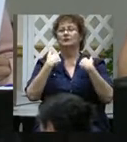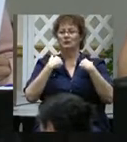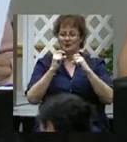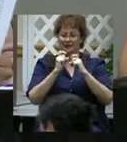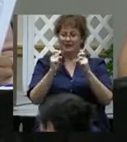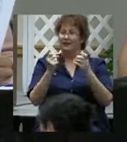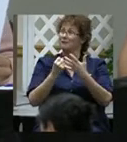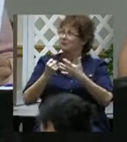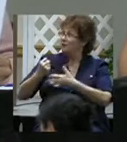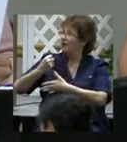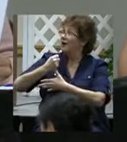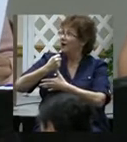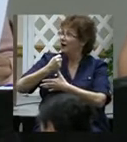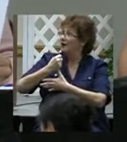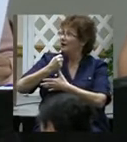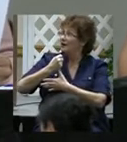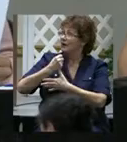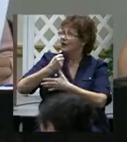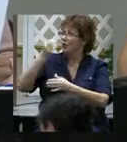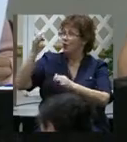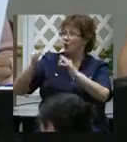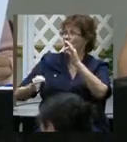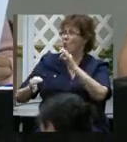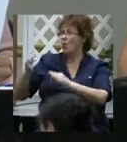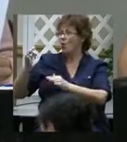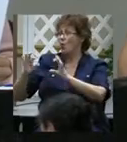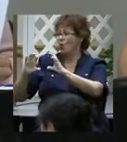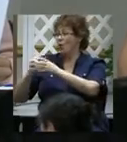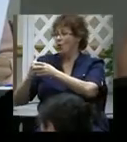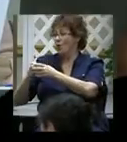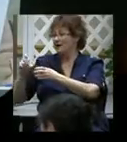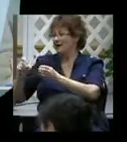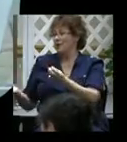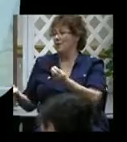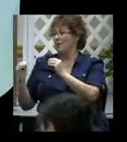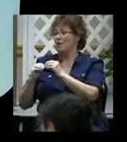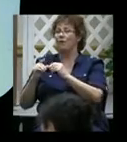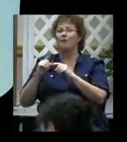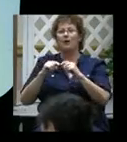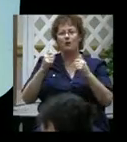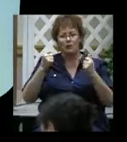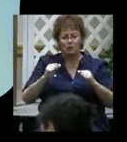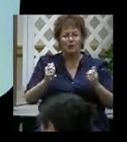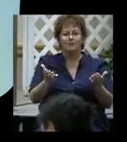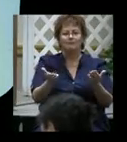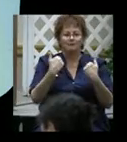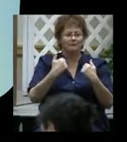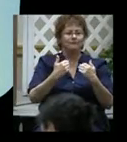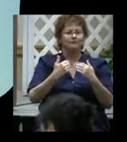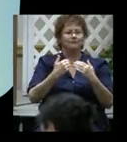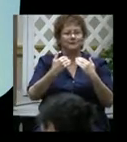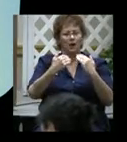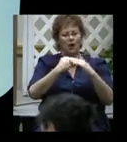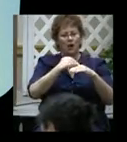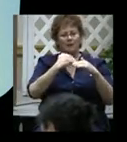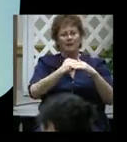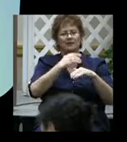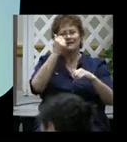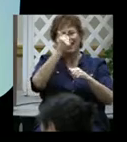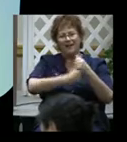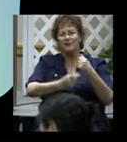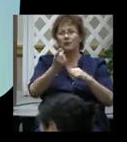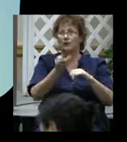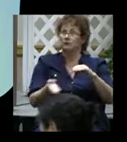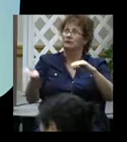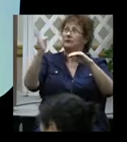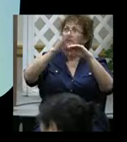give priority to the courts that need it the most, but we try to accommodate everybody. That's how we've increased the